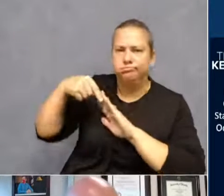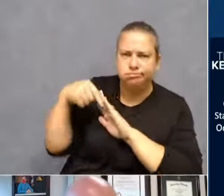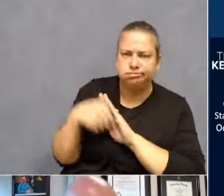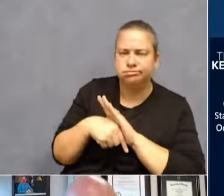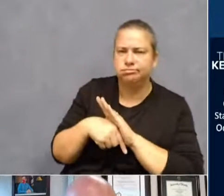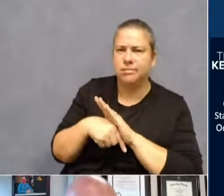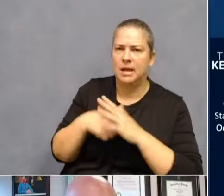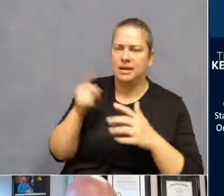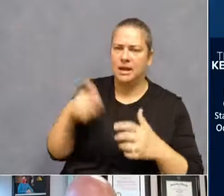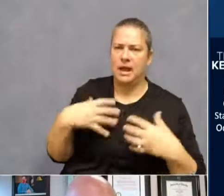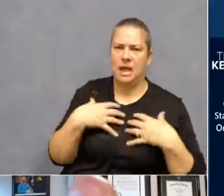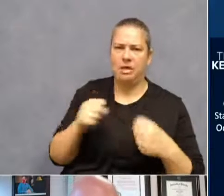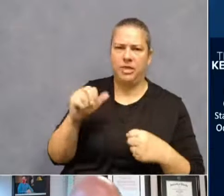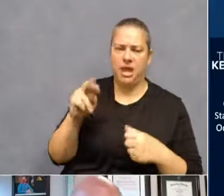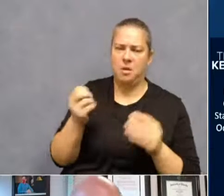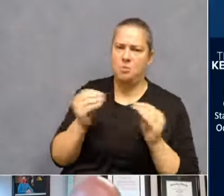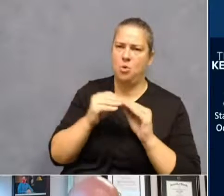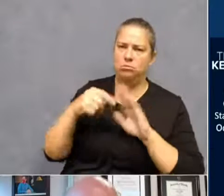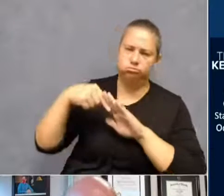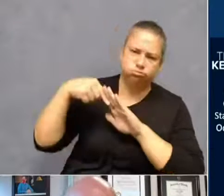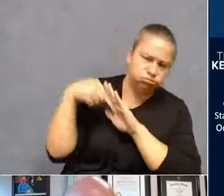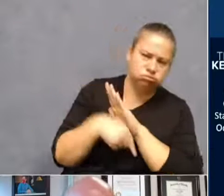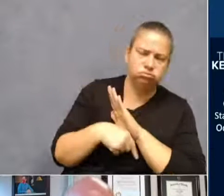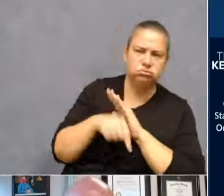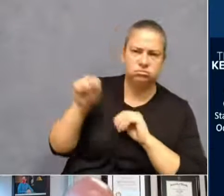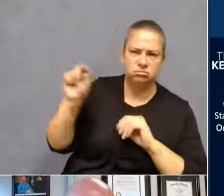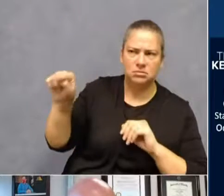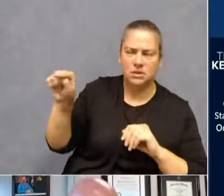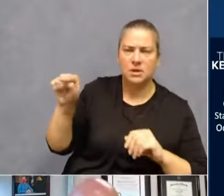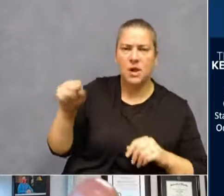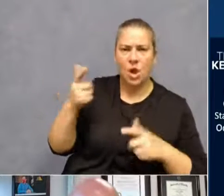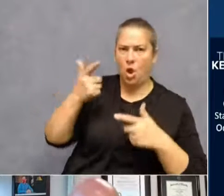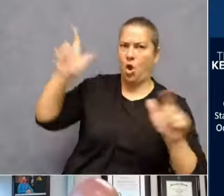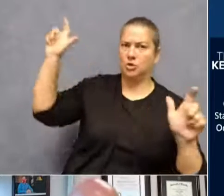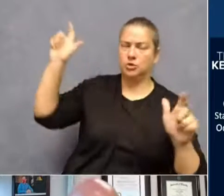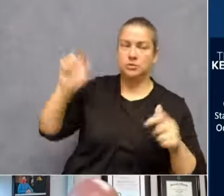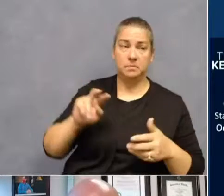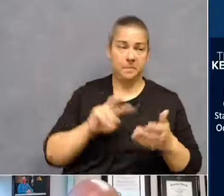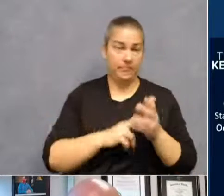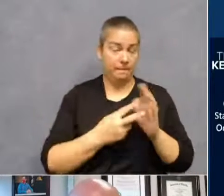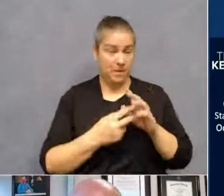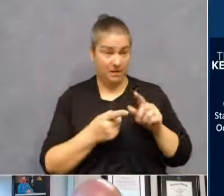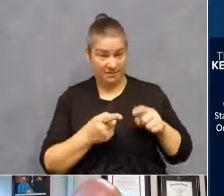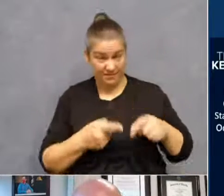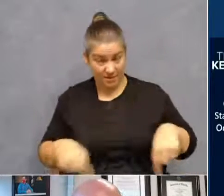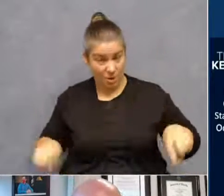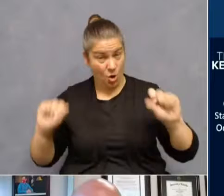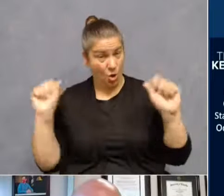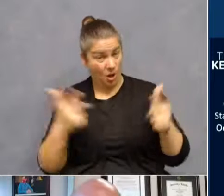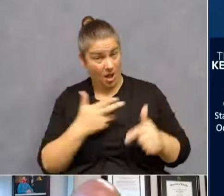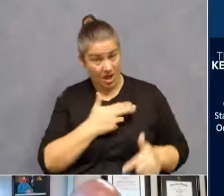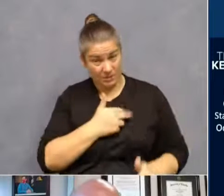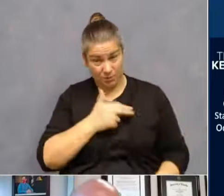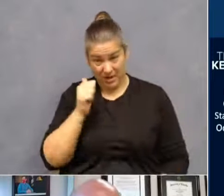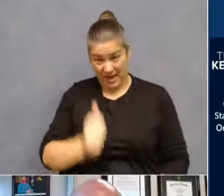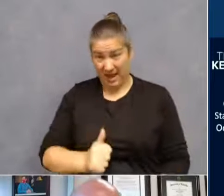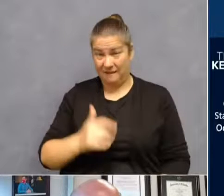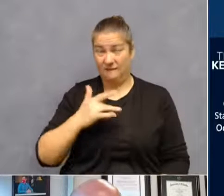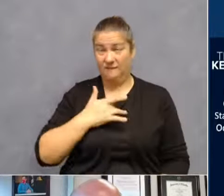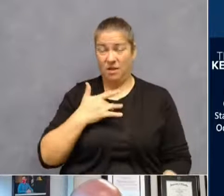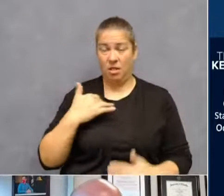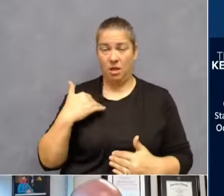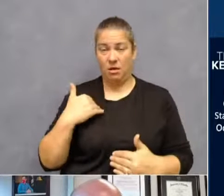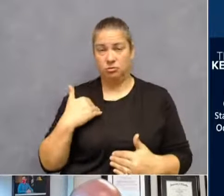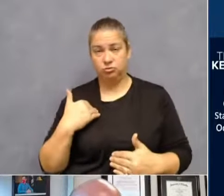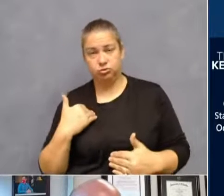hospitals. This means that every hospital could at some point feel the strain related to caring for more COVID patients. I'm